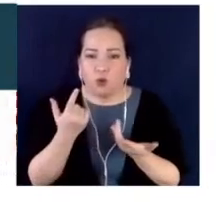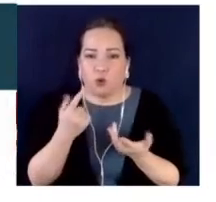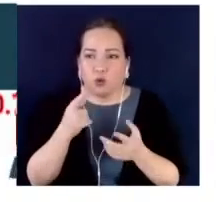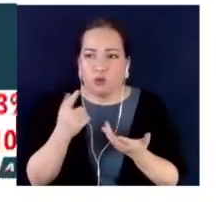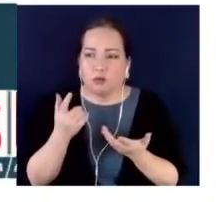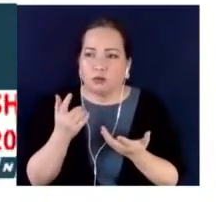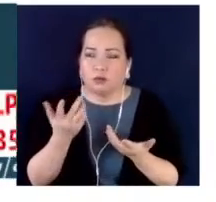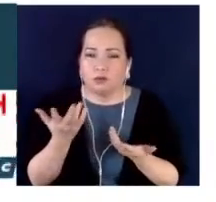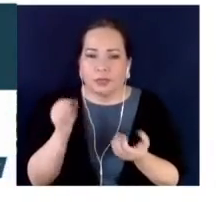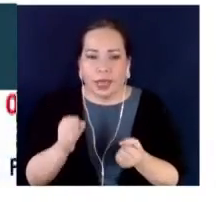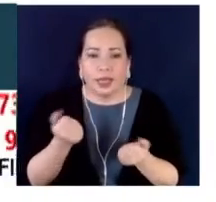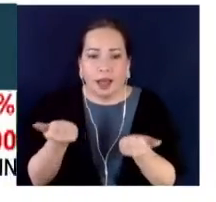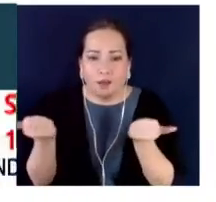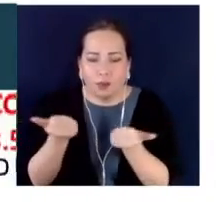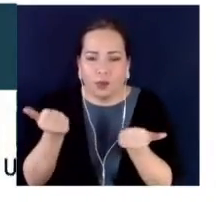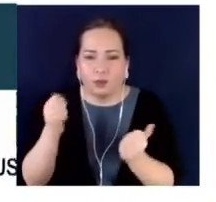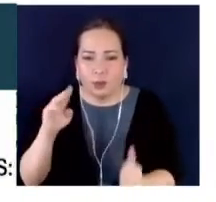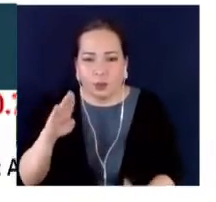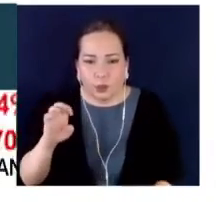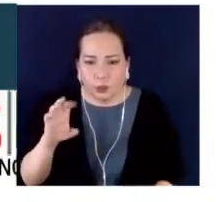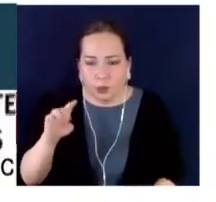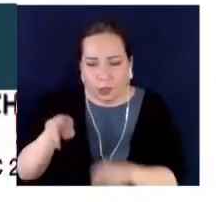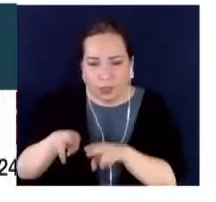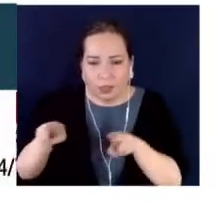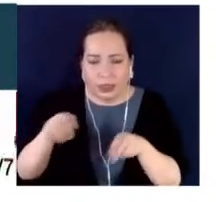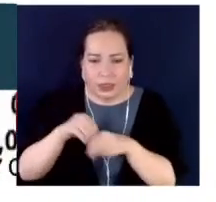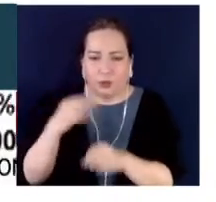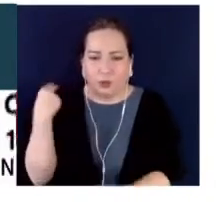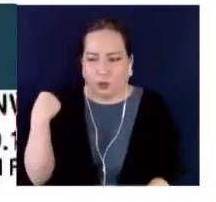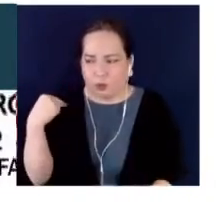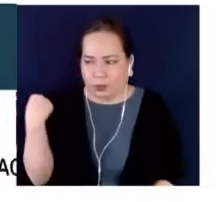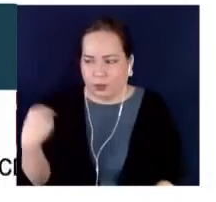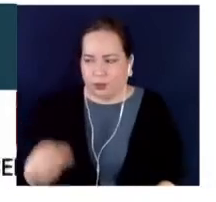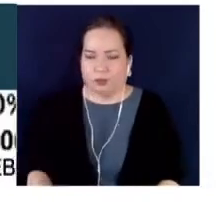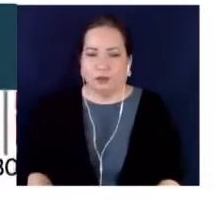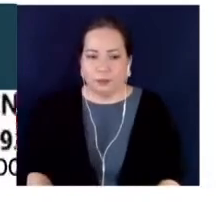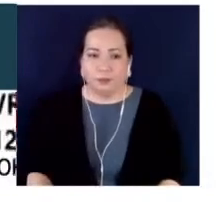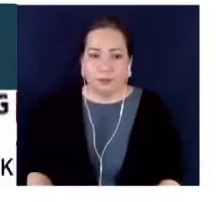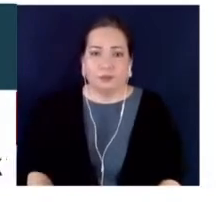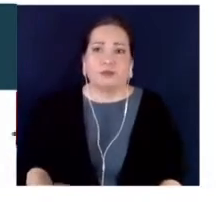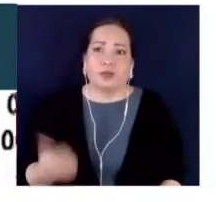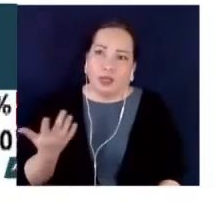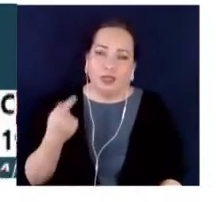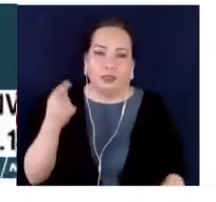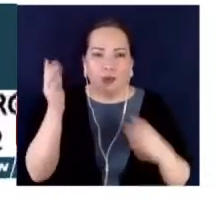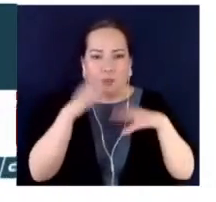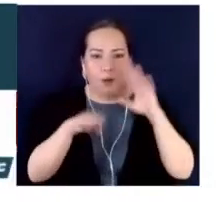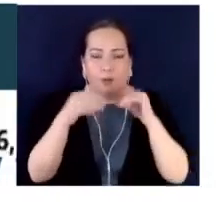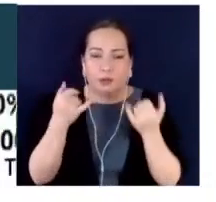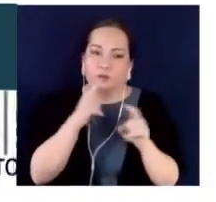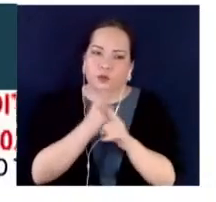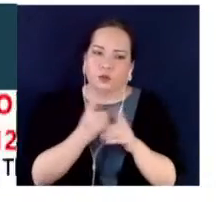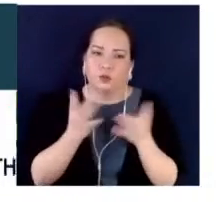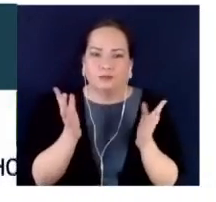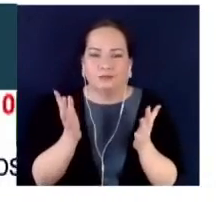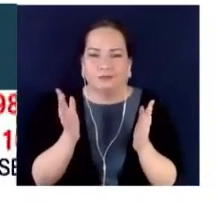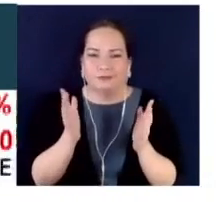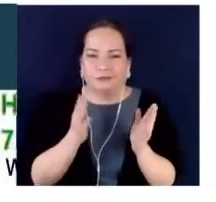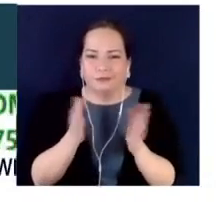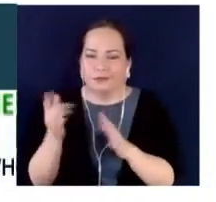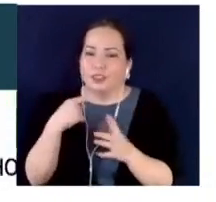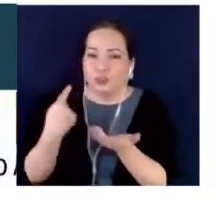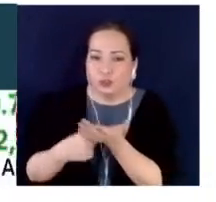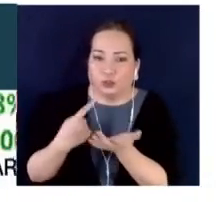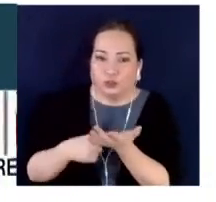our hospitals. Yeah, and the problem here is it's the extreme, Dr. Degrano. We were talking about this with Dr. Vergere last